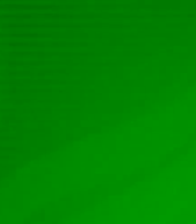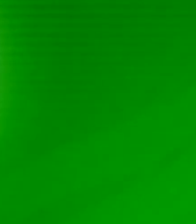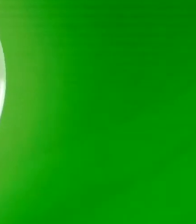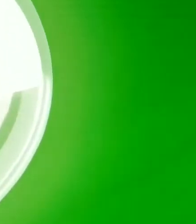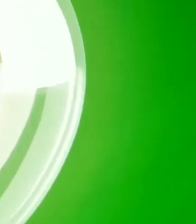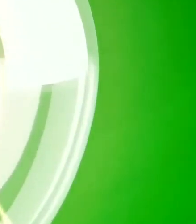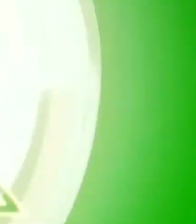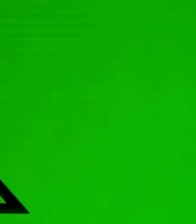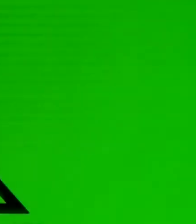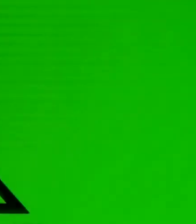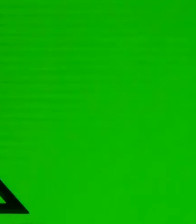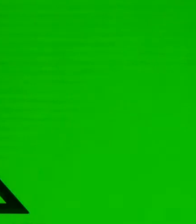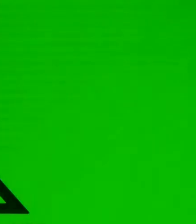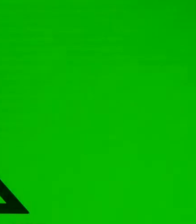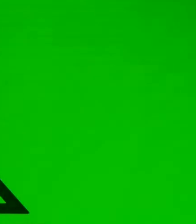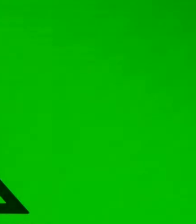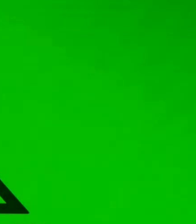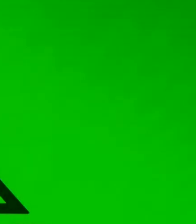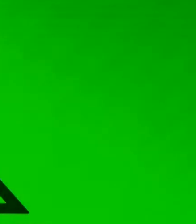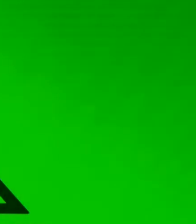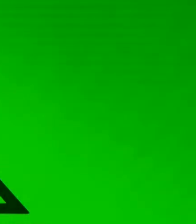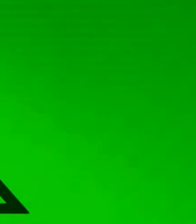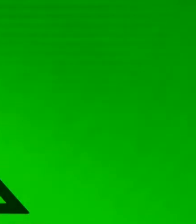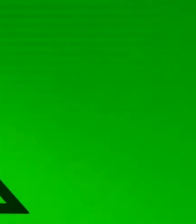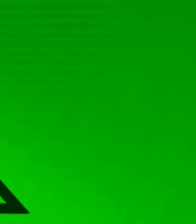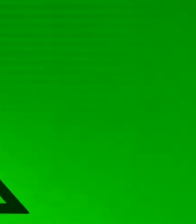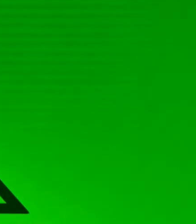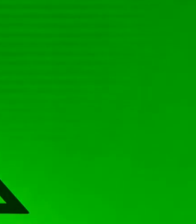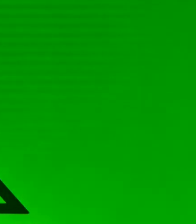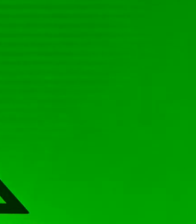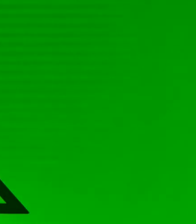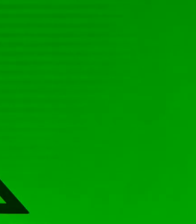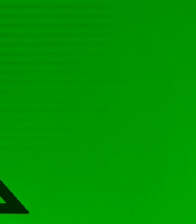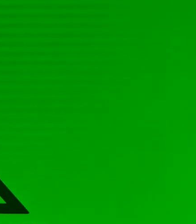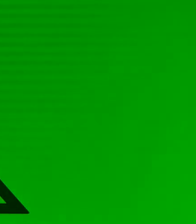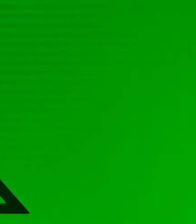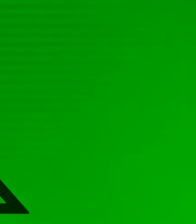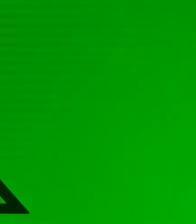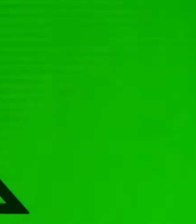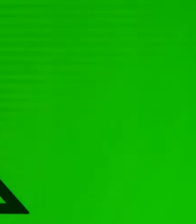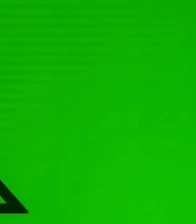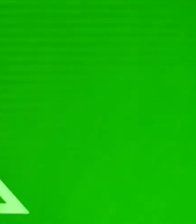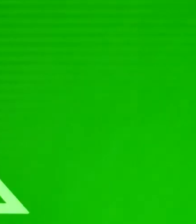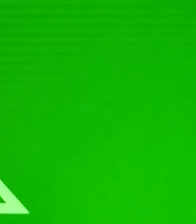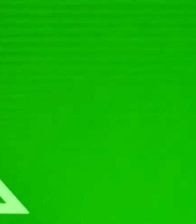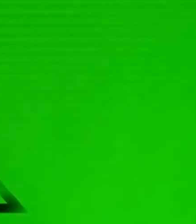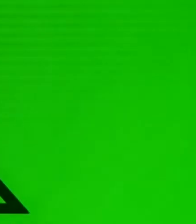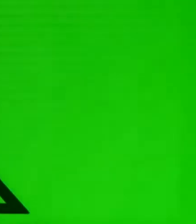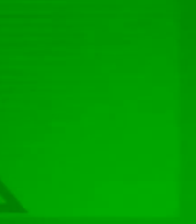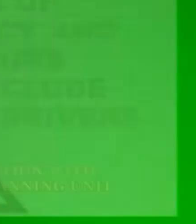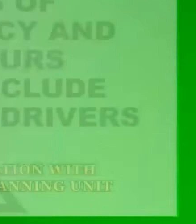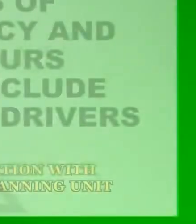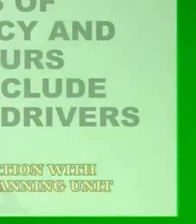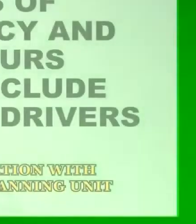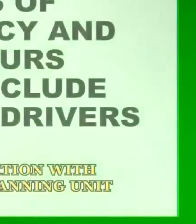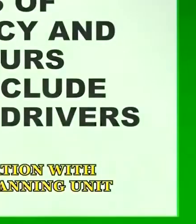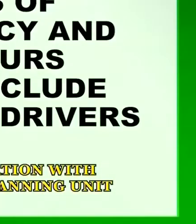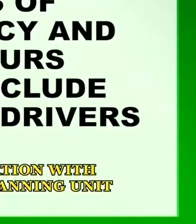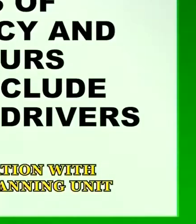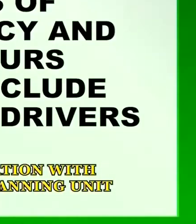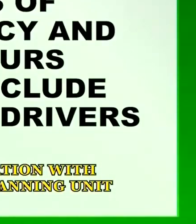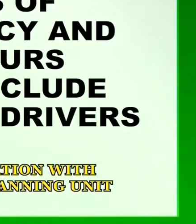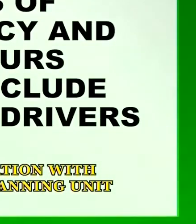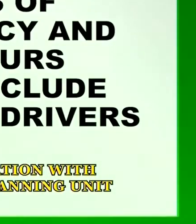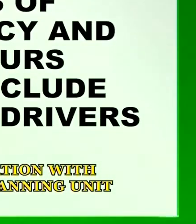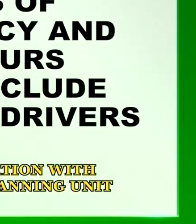the day is brought to you by Cooperators General Insurance Company Limited. Insurance the way you want it to be. Did